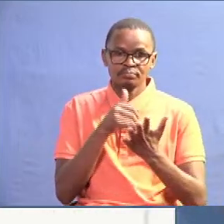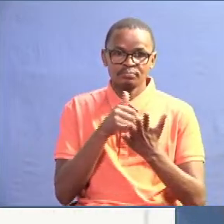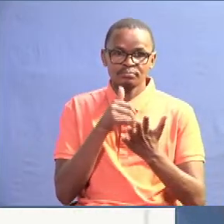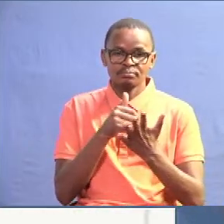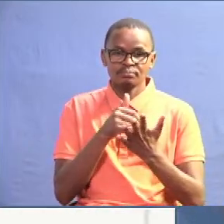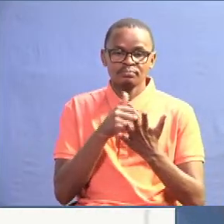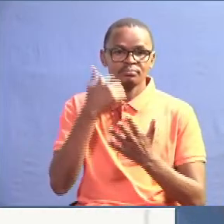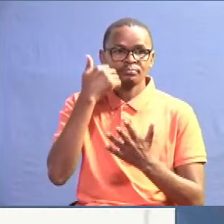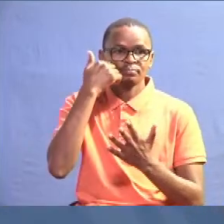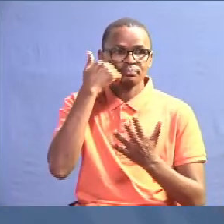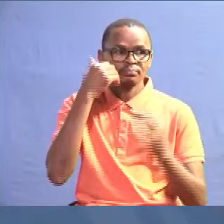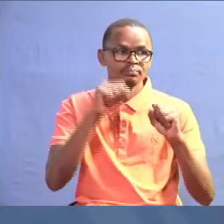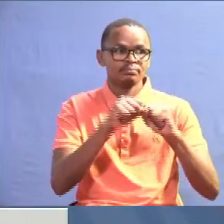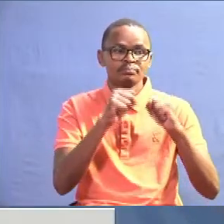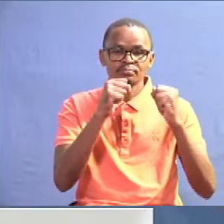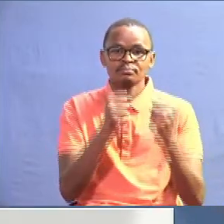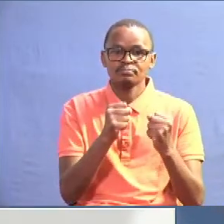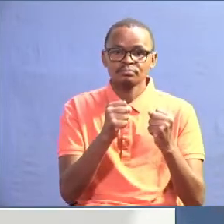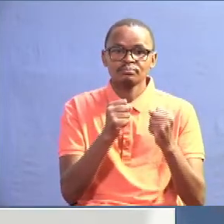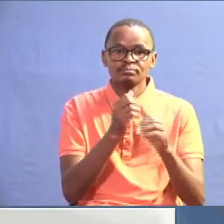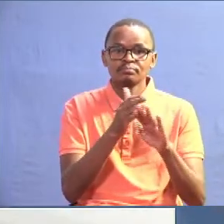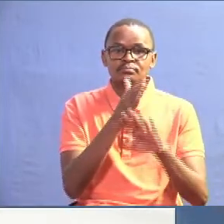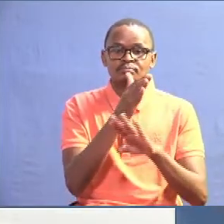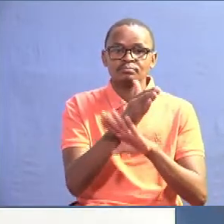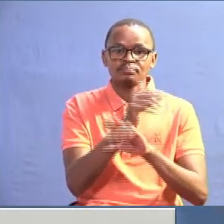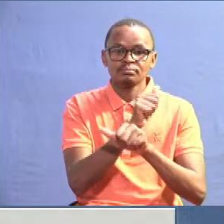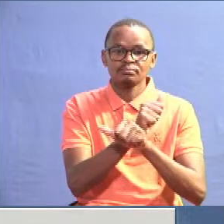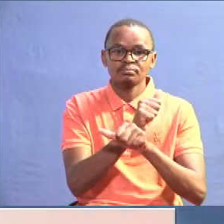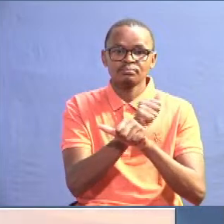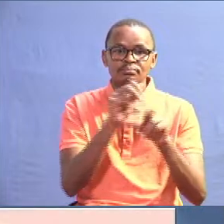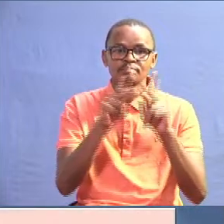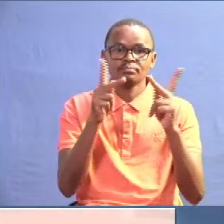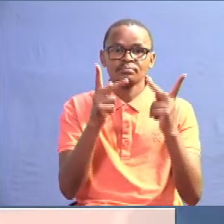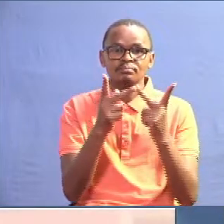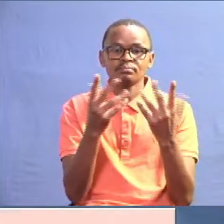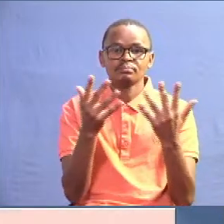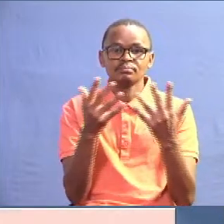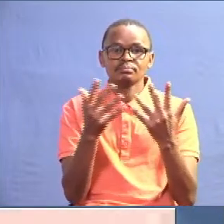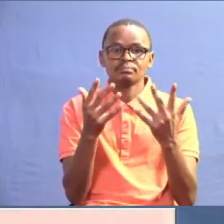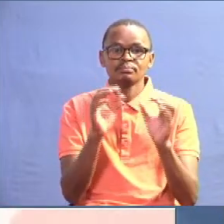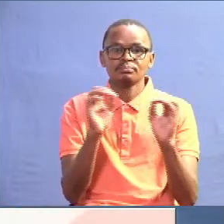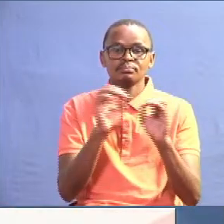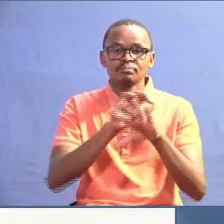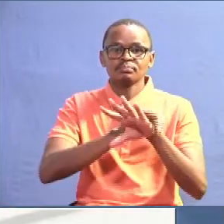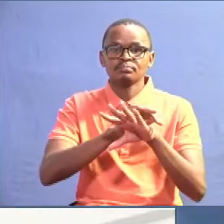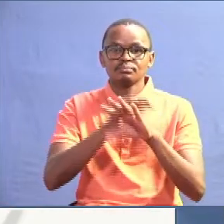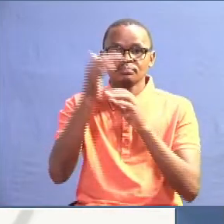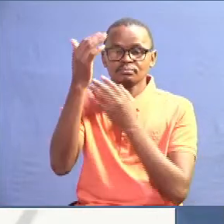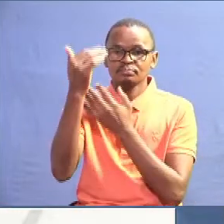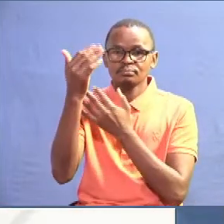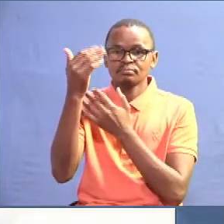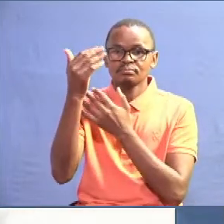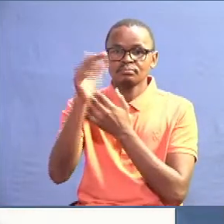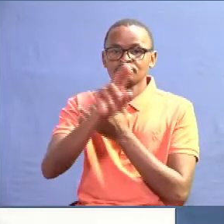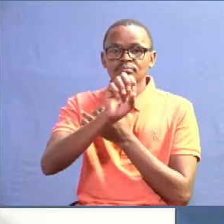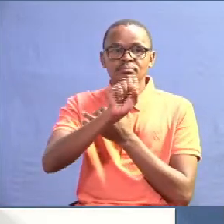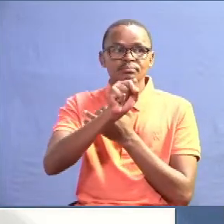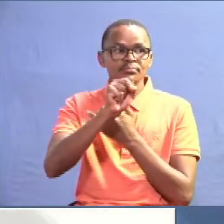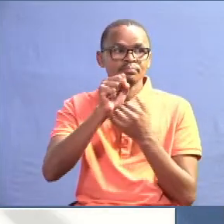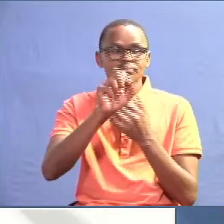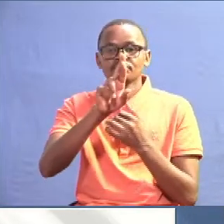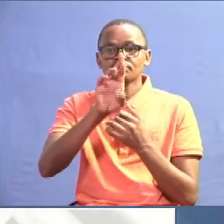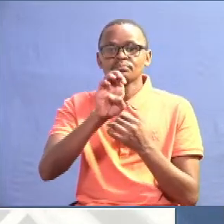disease outbreaks, and often in dangerous places where others cannot go. We hope the United States will